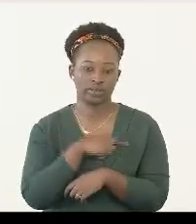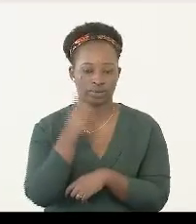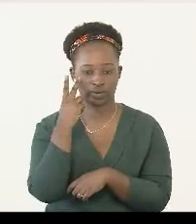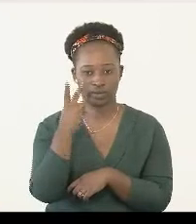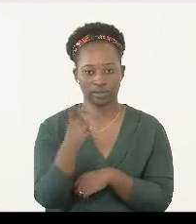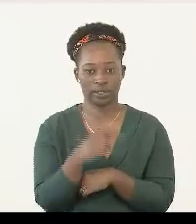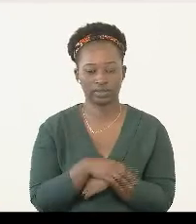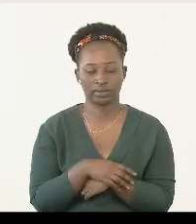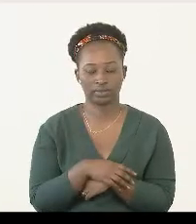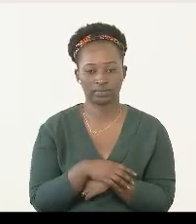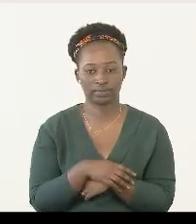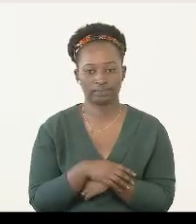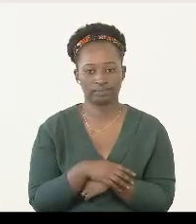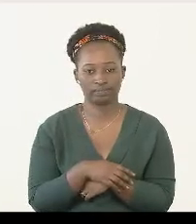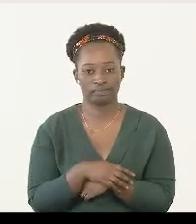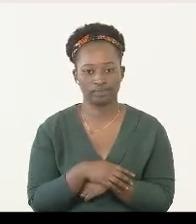looked at